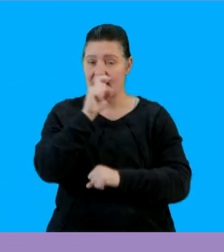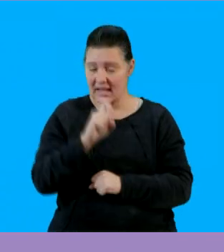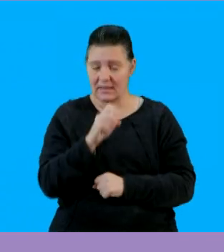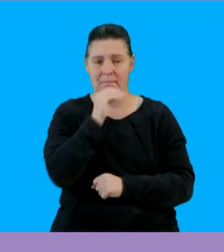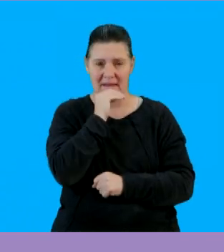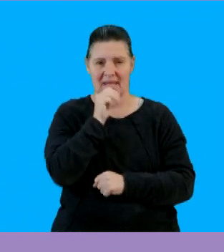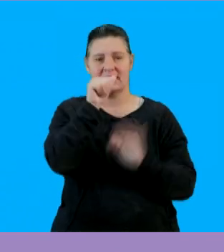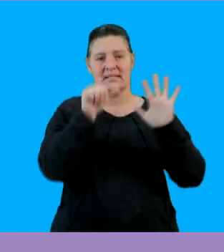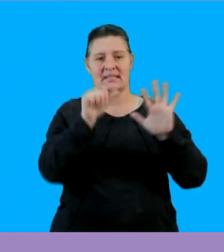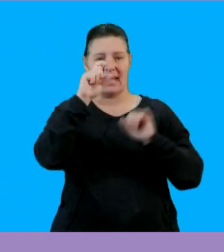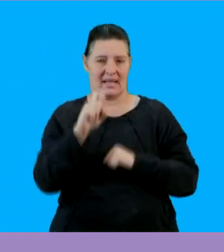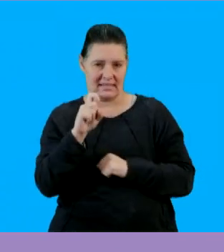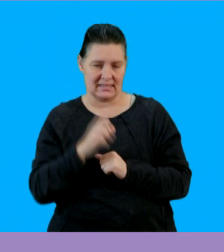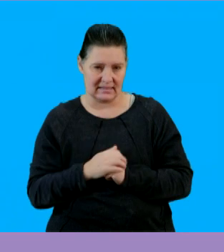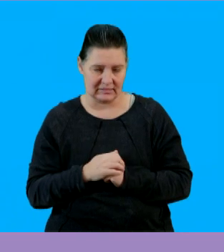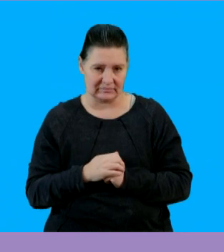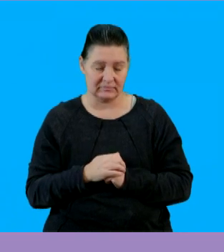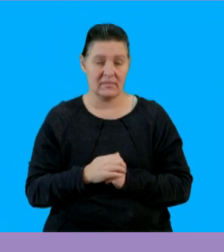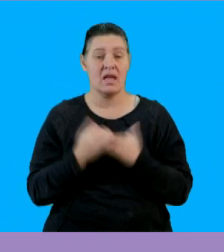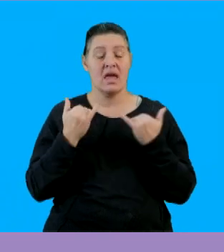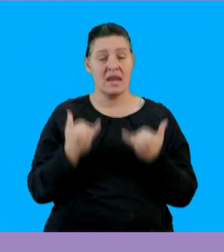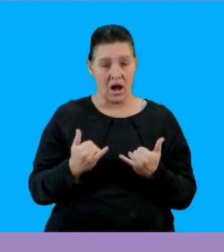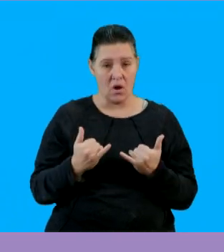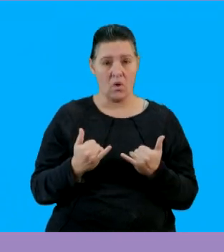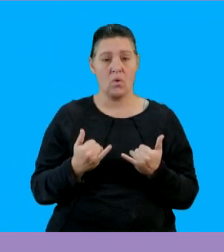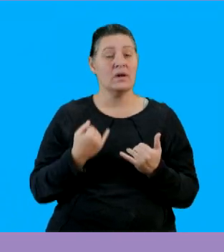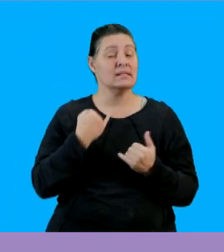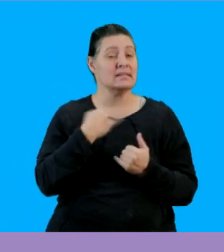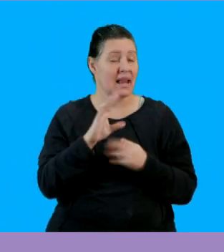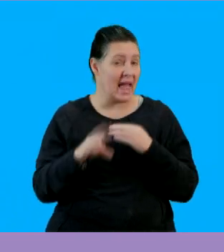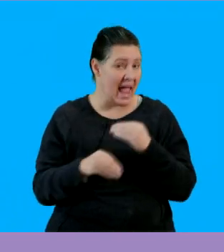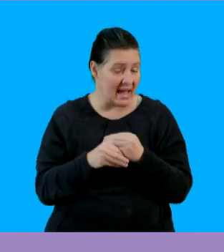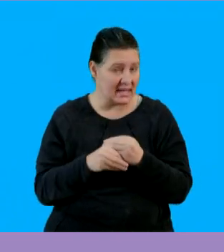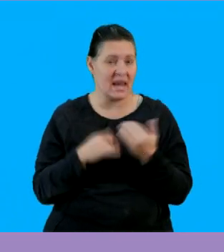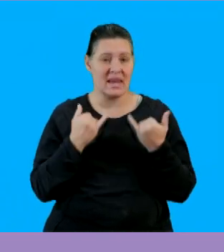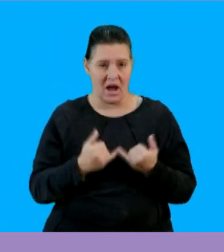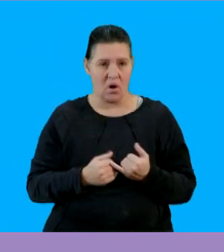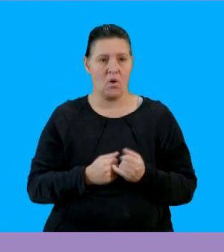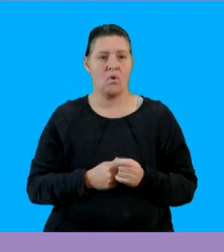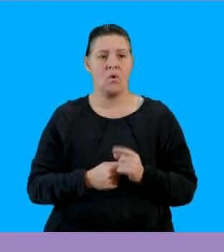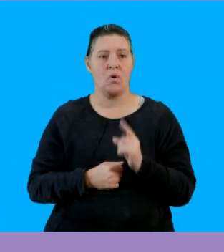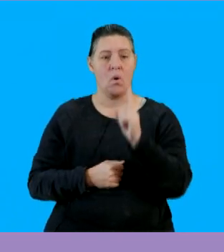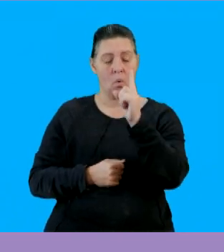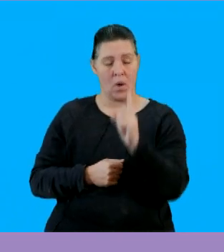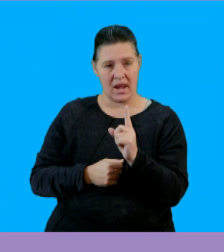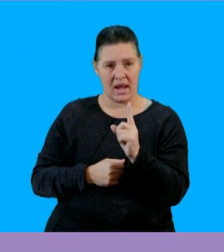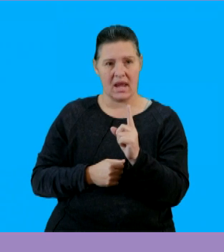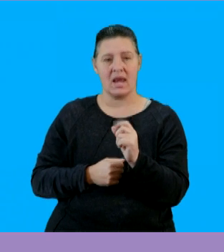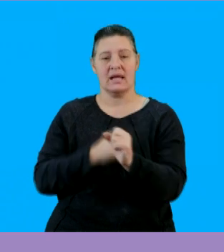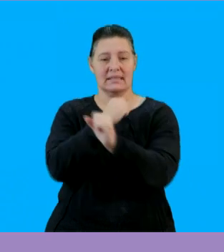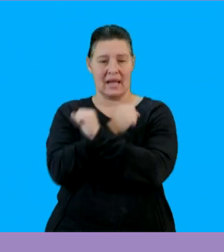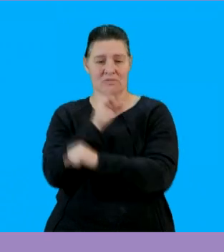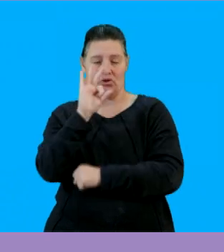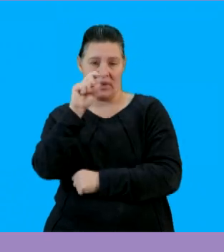x is 6x. Then we are still adding because we are going to say there 1 multiplied by